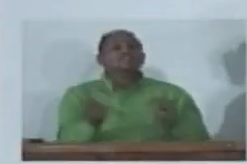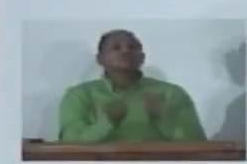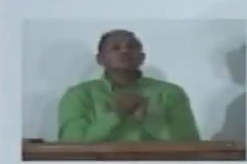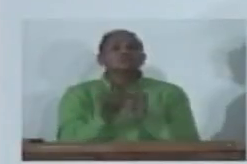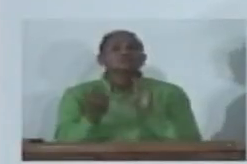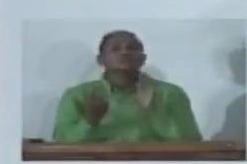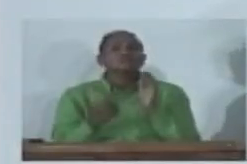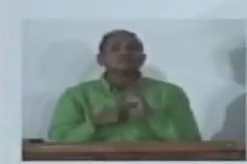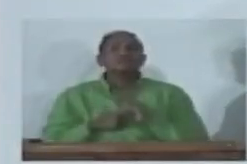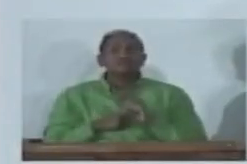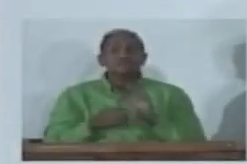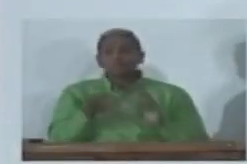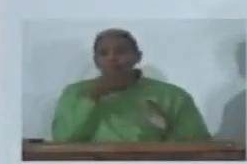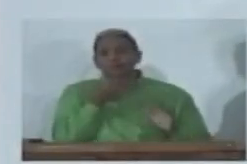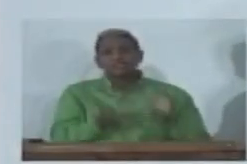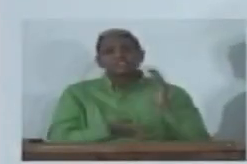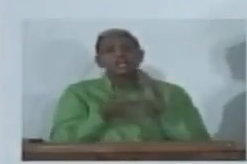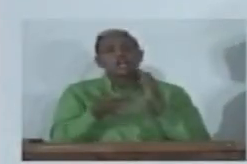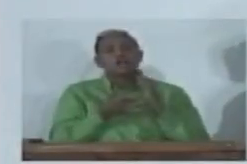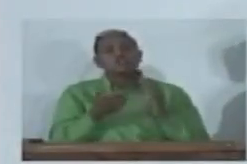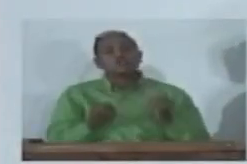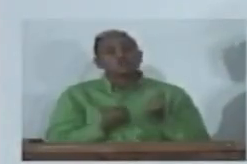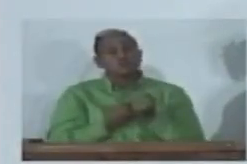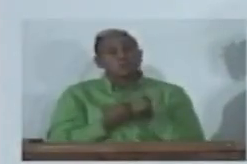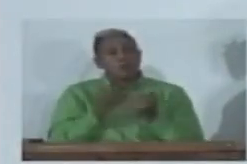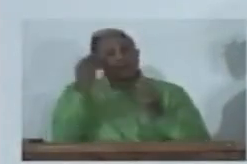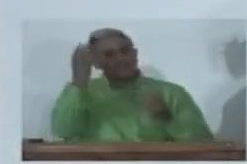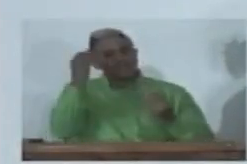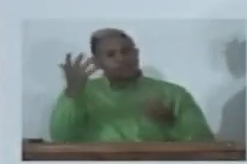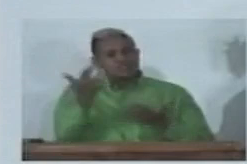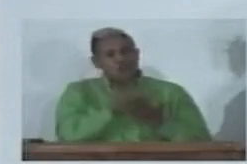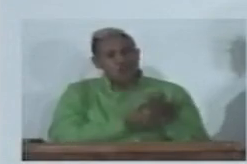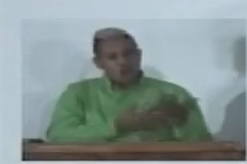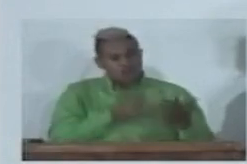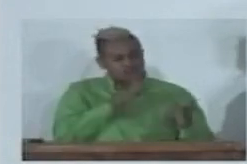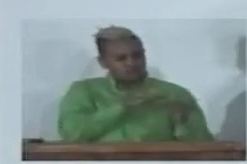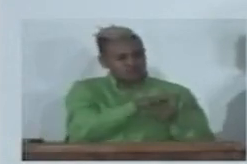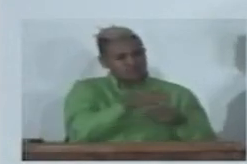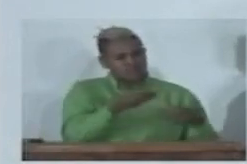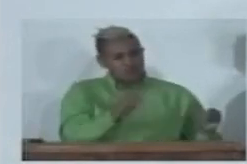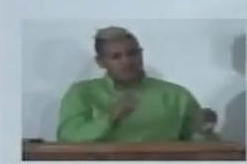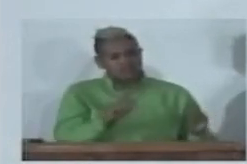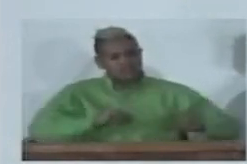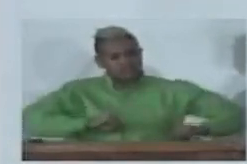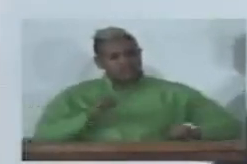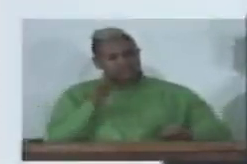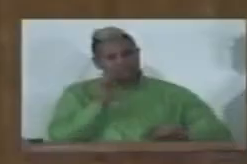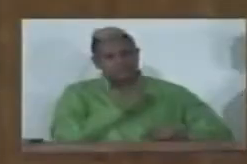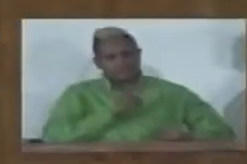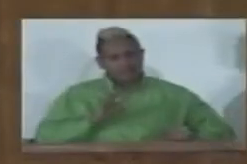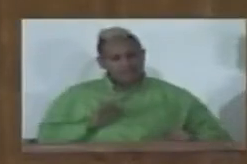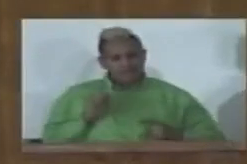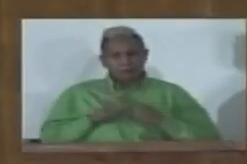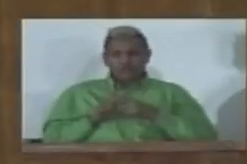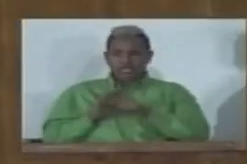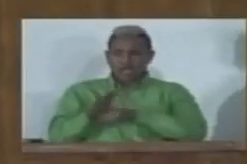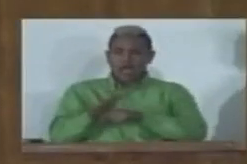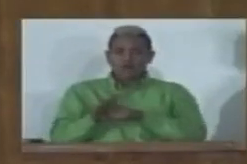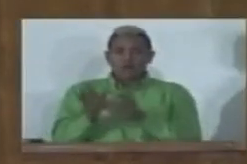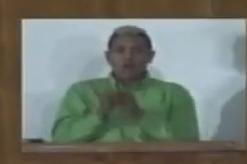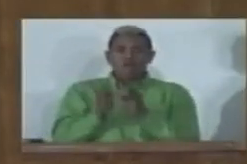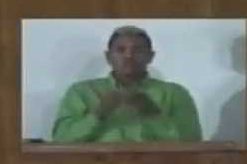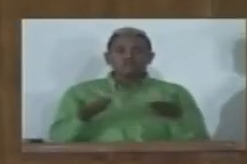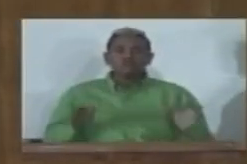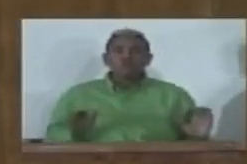to aid information gathering, sufficient office space for staff, and adequate conference